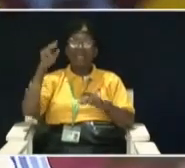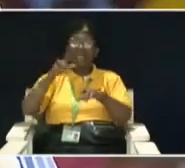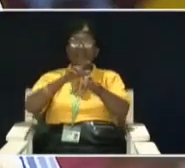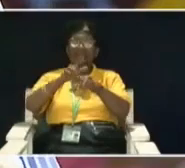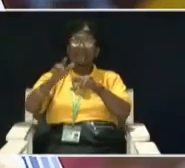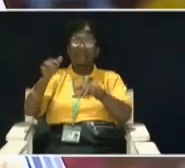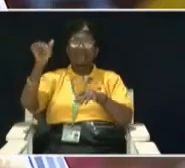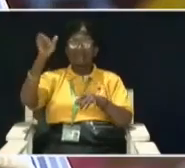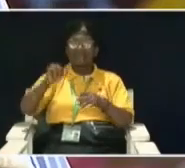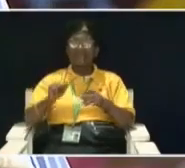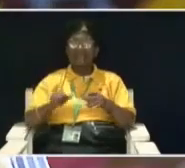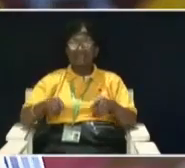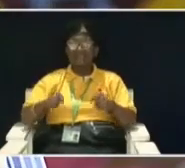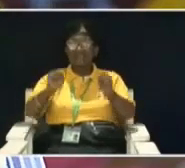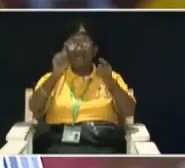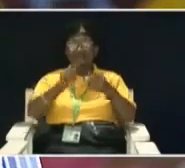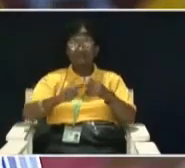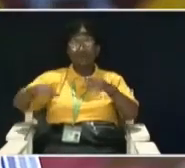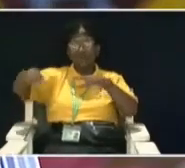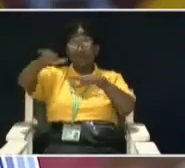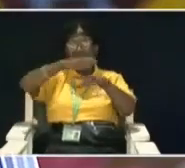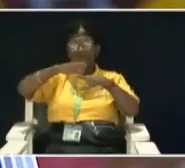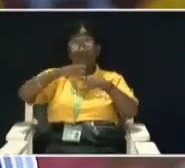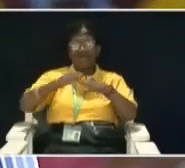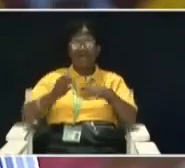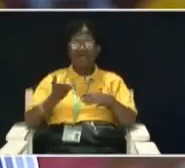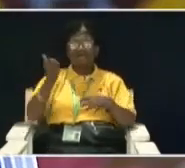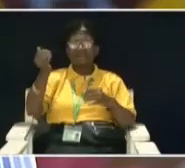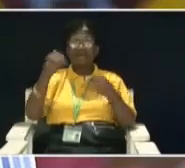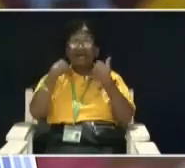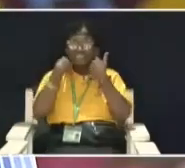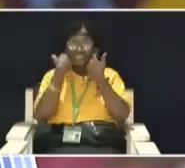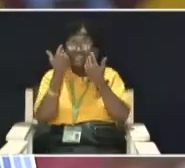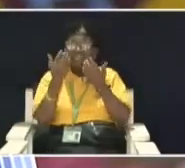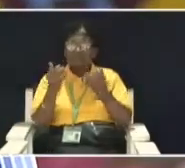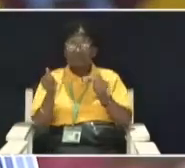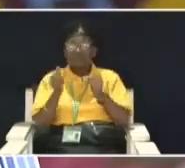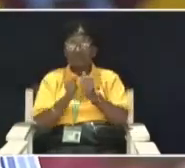they tried to cover their shame with leaves.